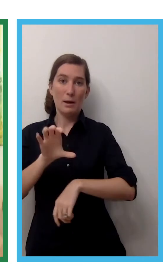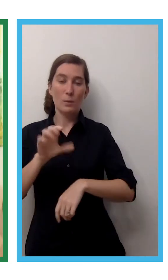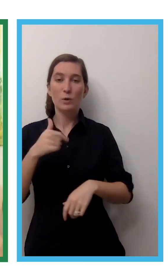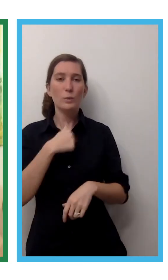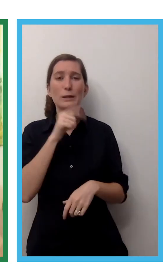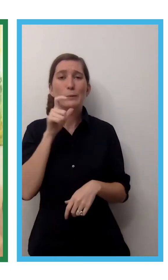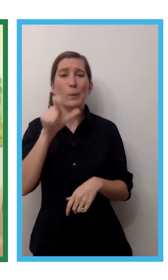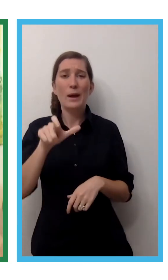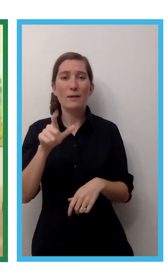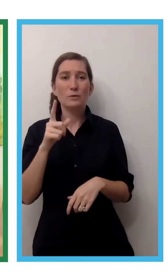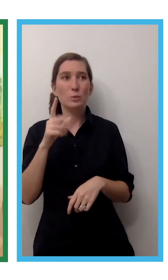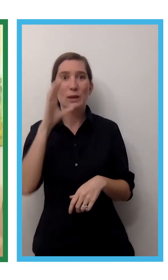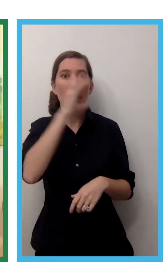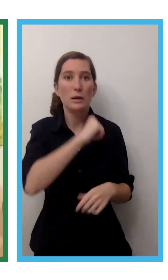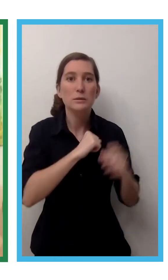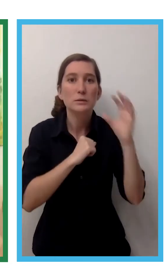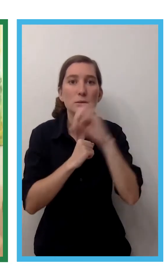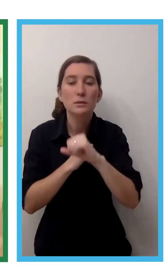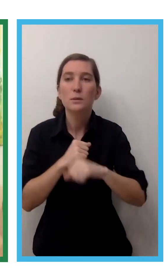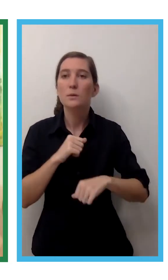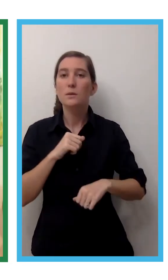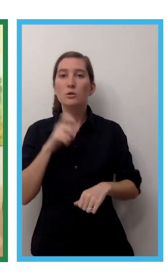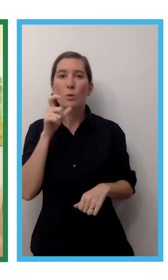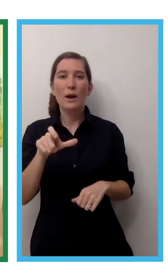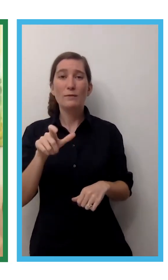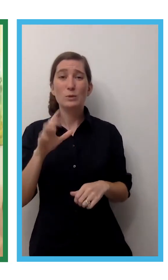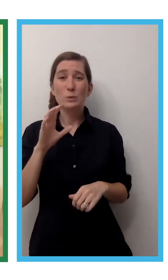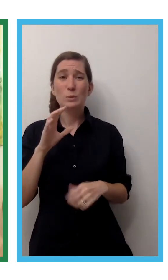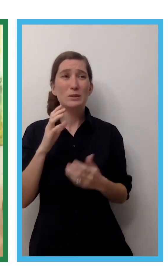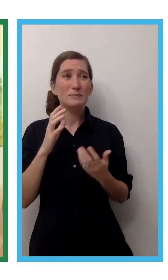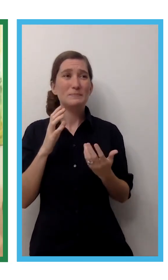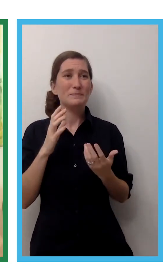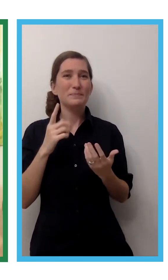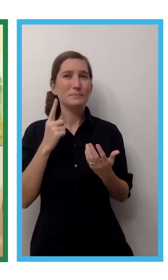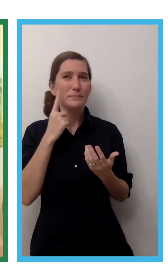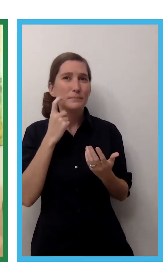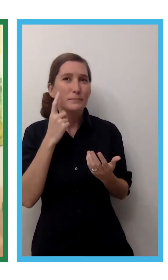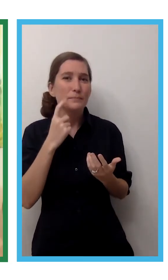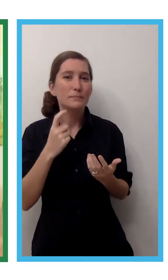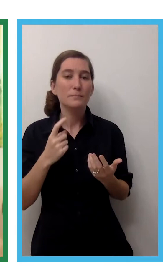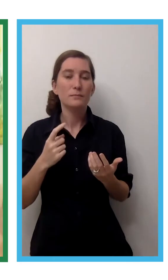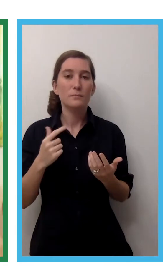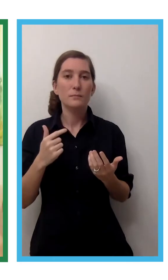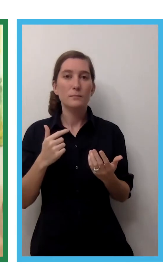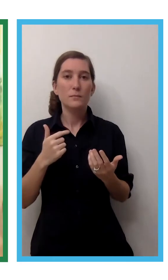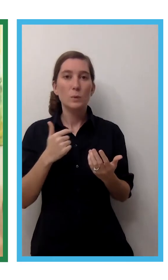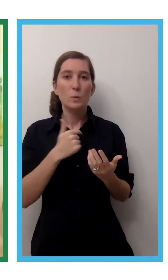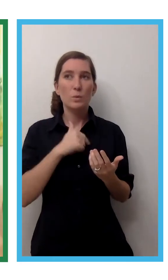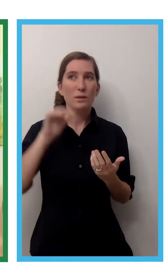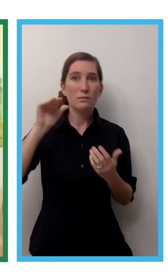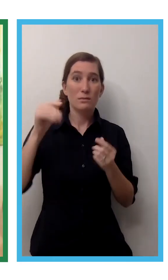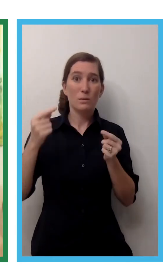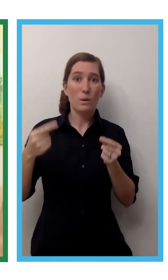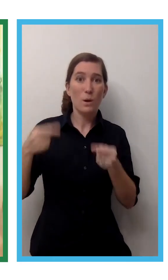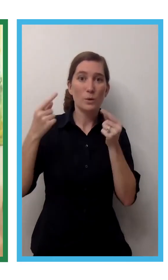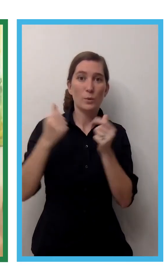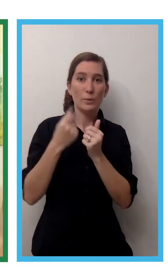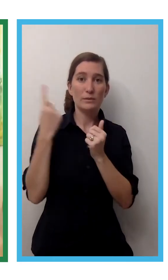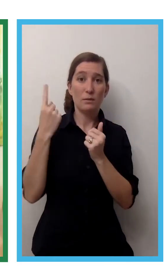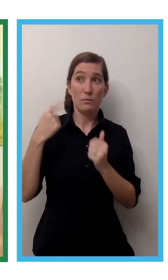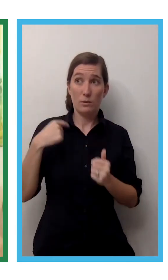have to argue with somebody about whether or not your speculation is correct. You've got the data now to support